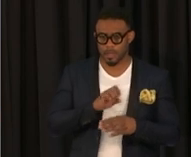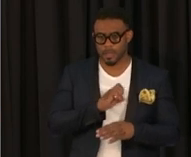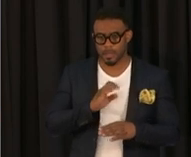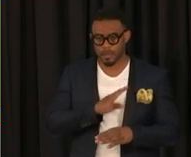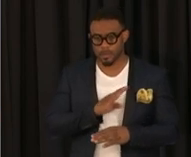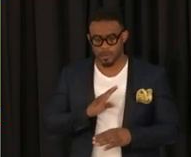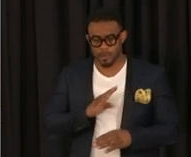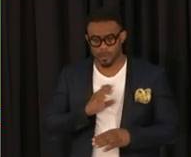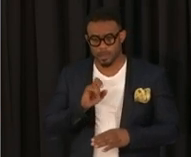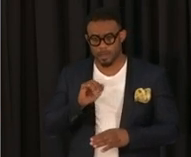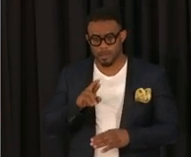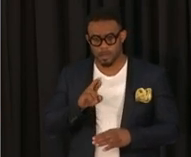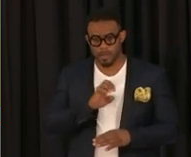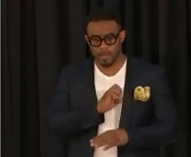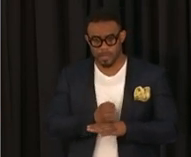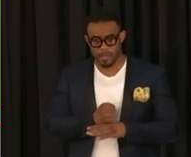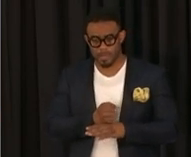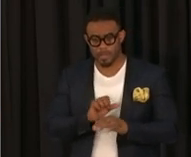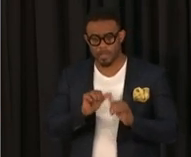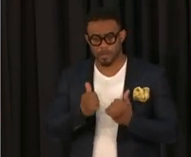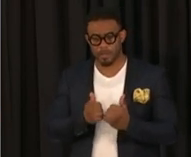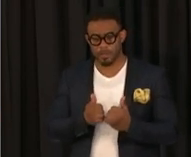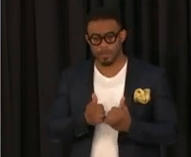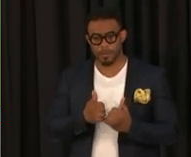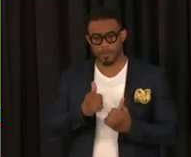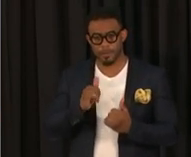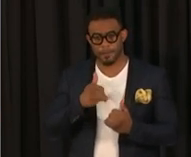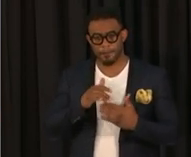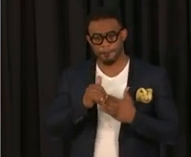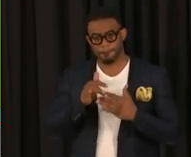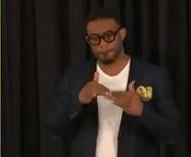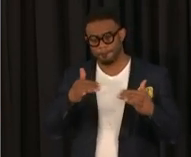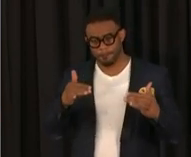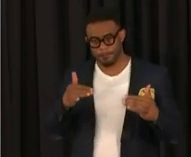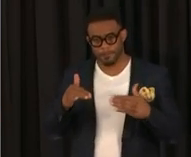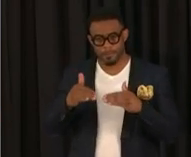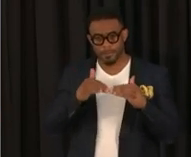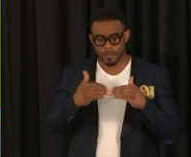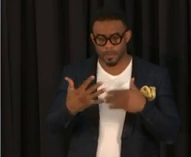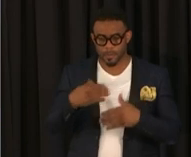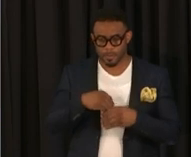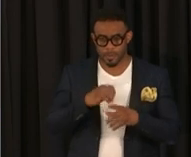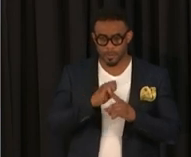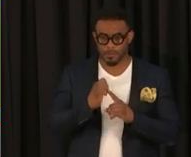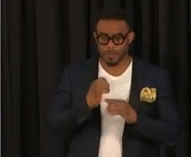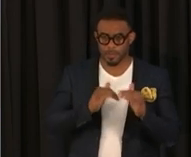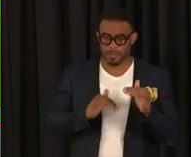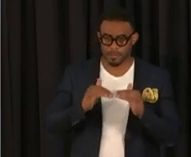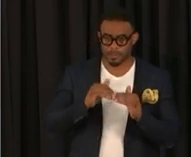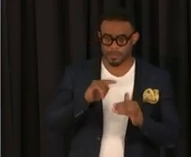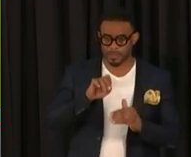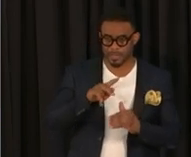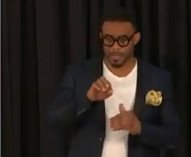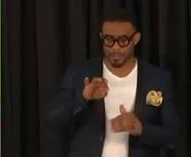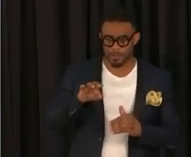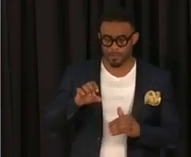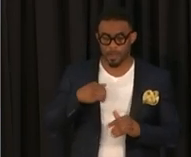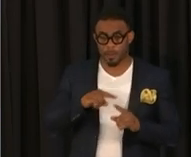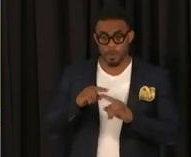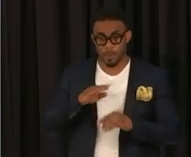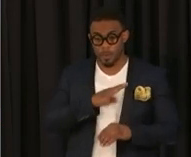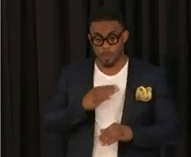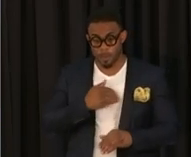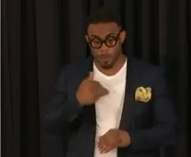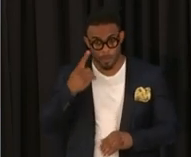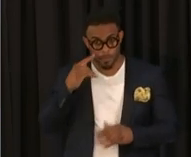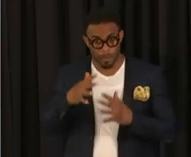on the executive board of the Solar Energy Industries Association, and I lead the Diversity, Equity, and Inclusion and Environmental Justice Task Force. I'm also